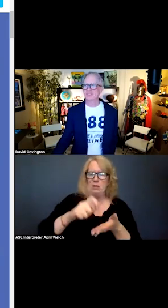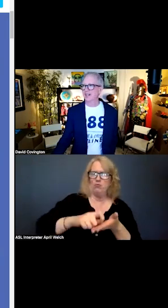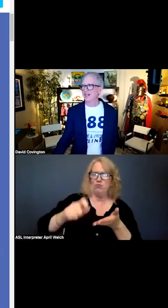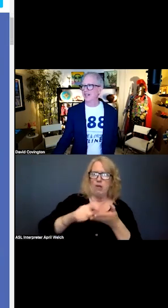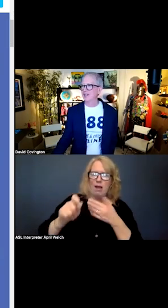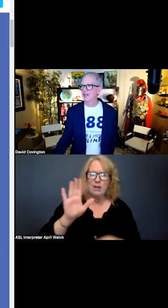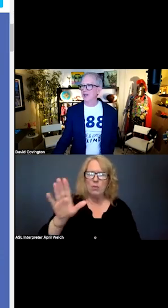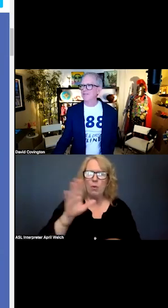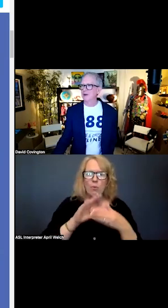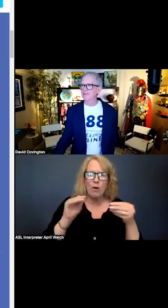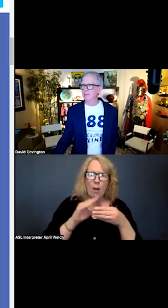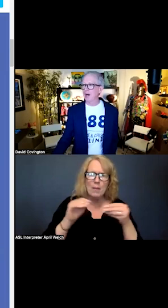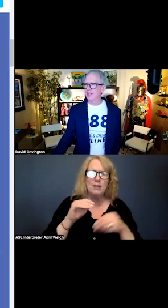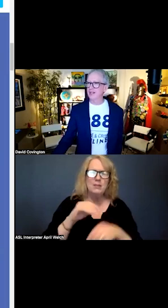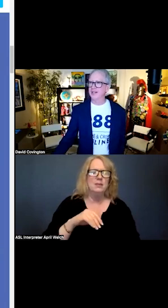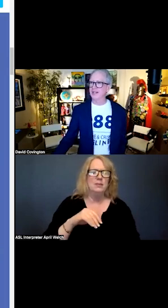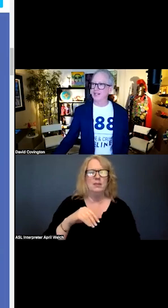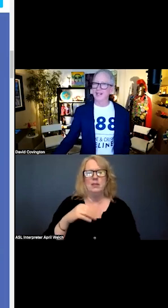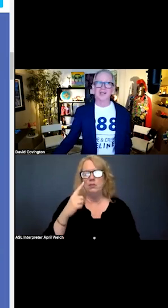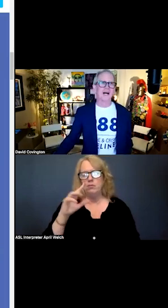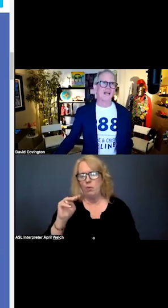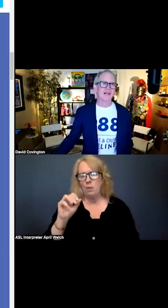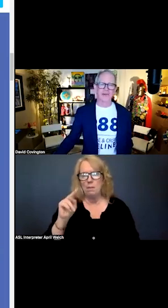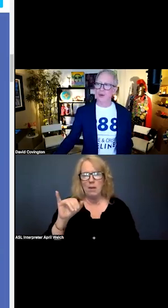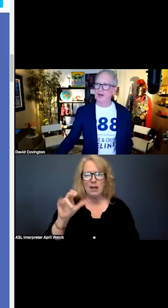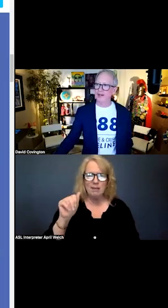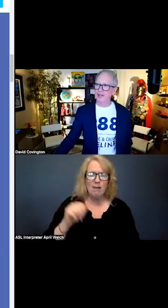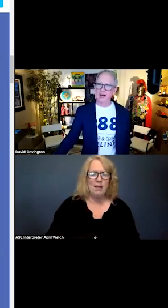comments for Monica.